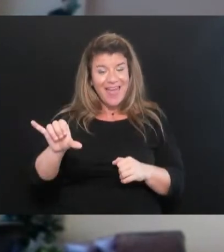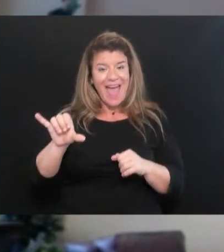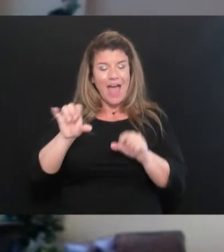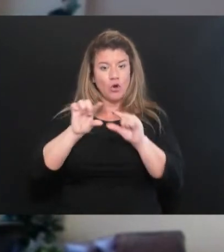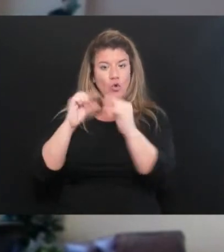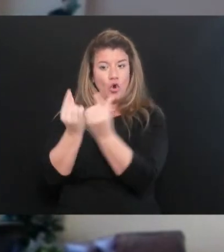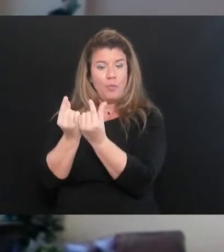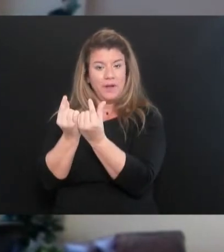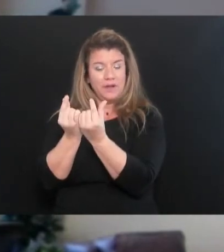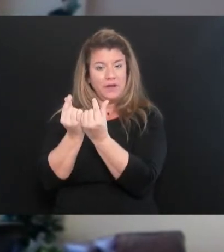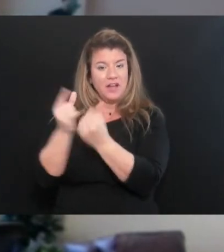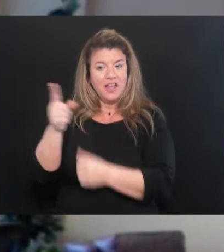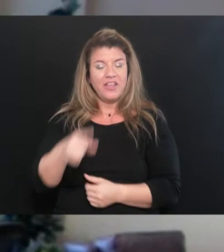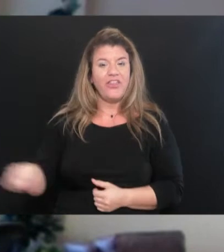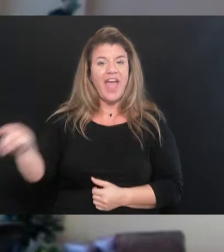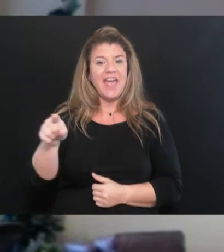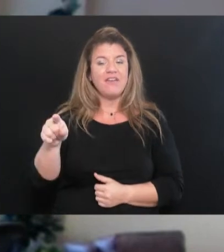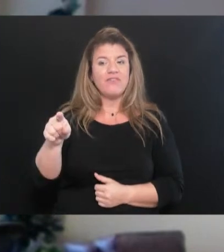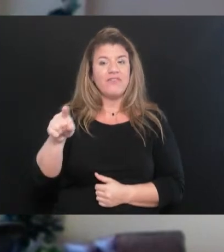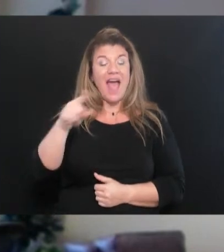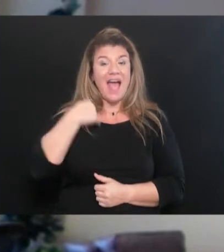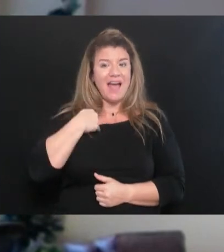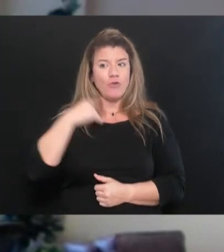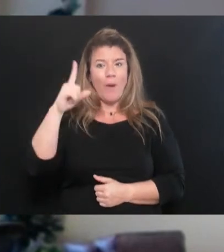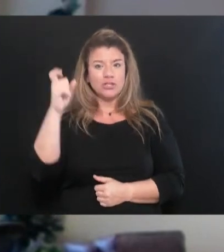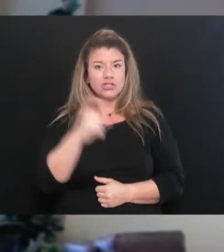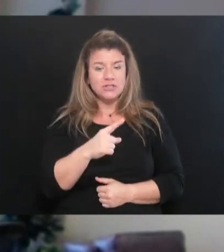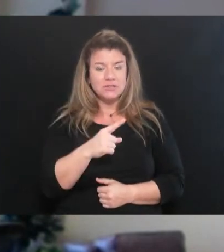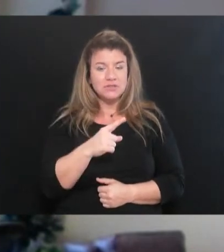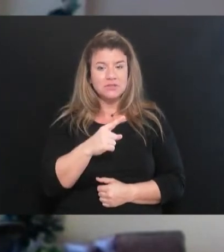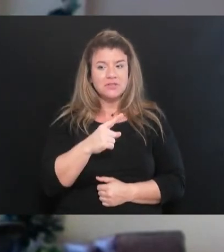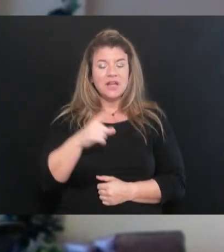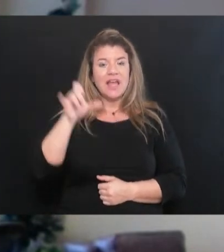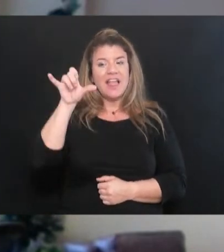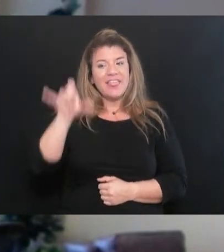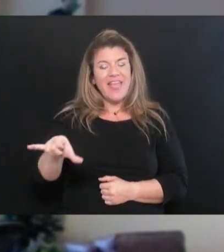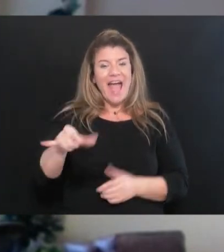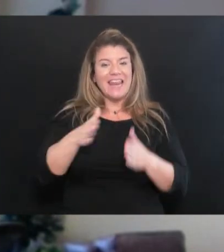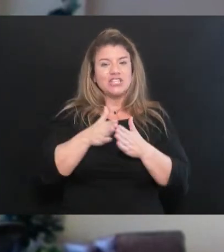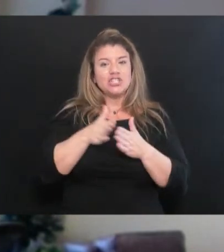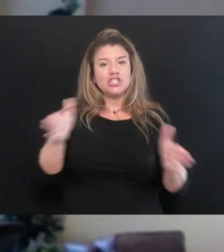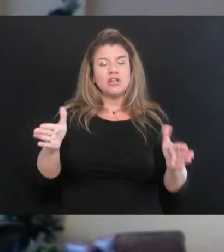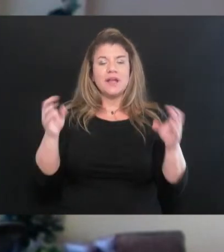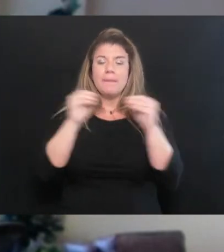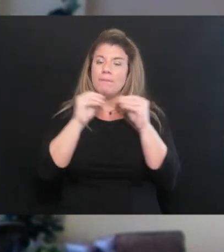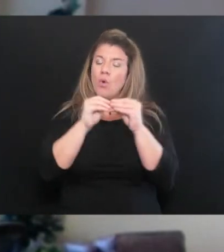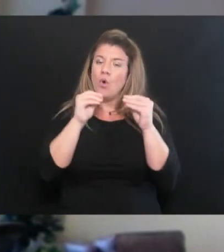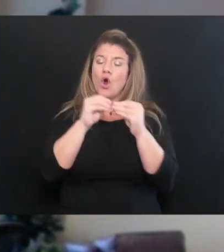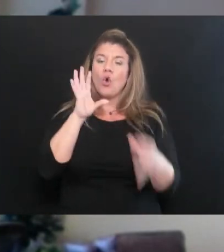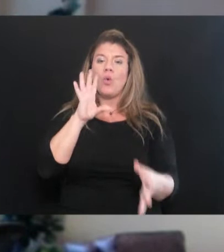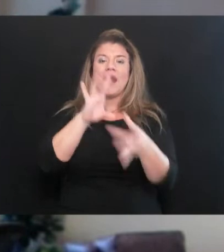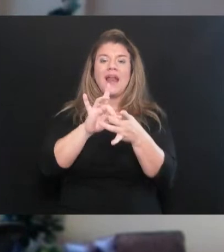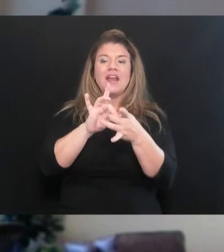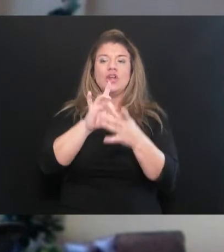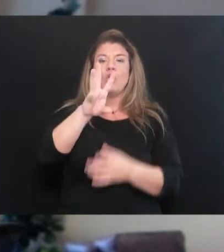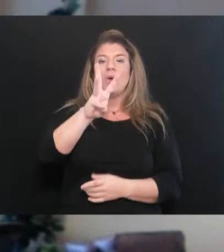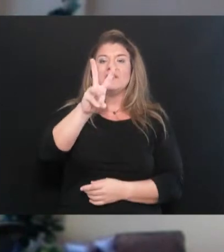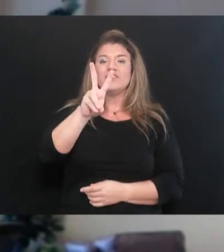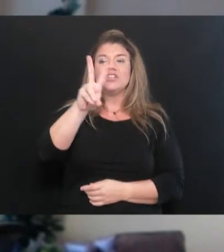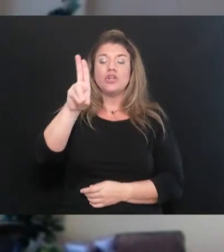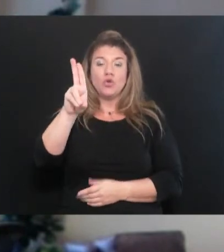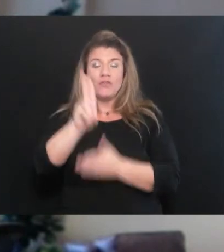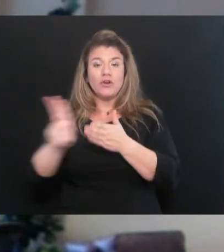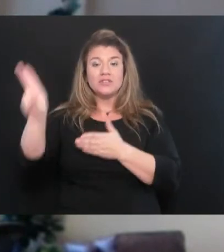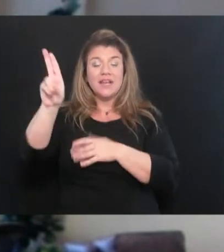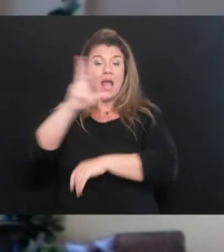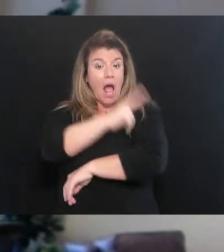organization has questions about, then that is generally more related to West Virginia University